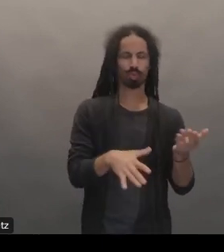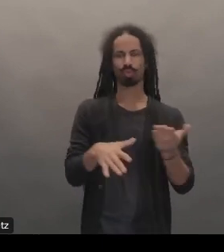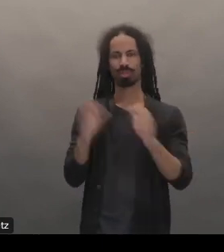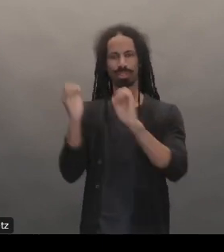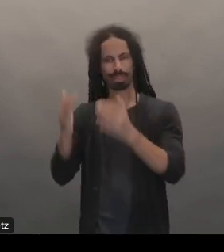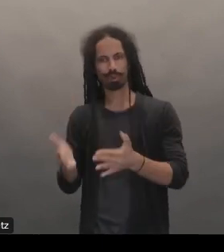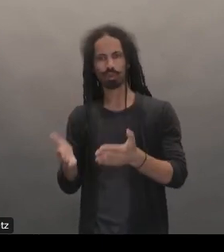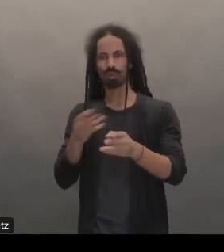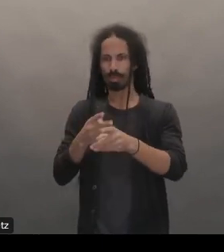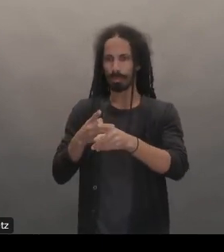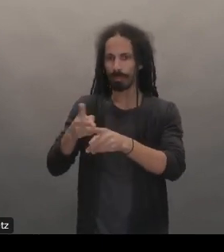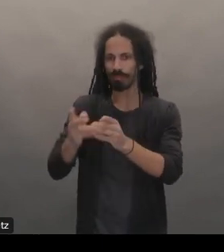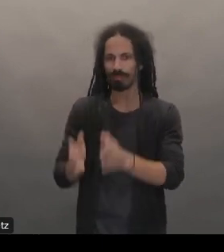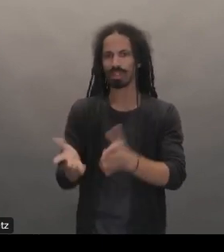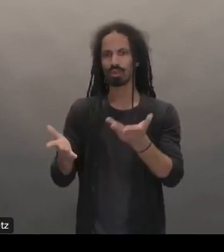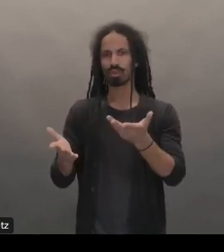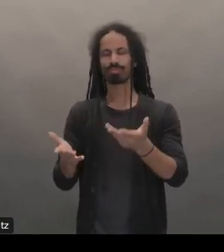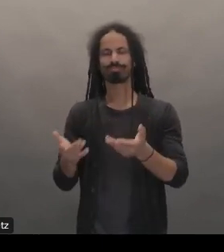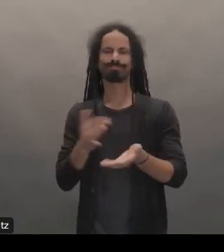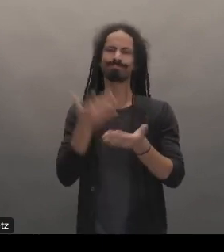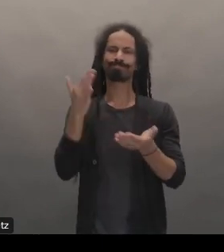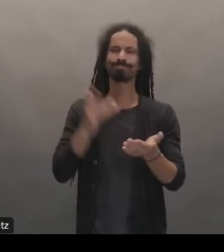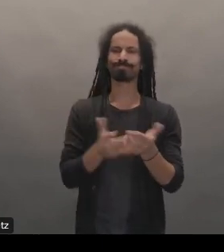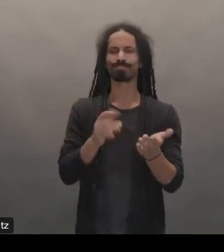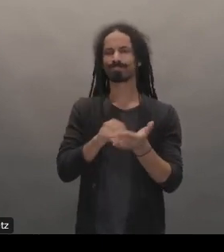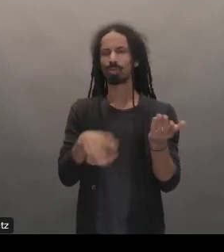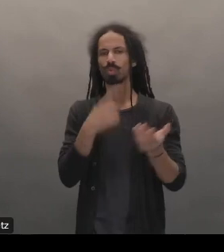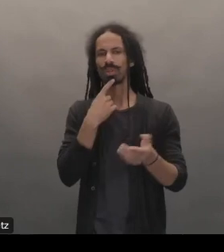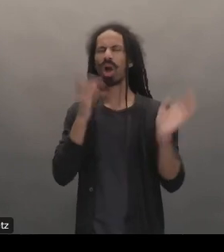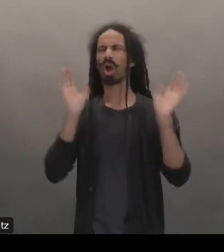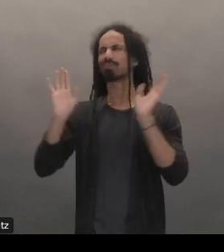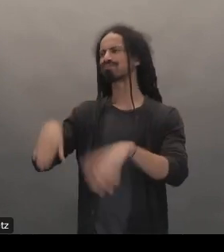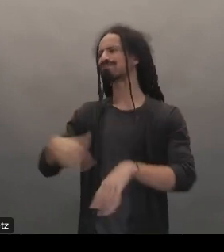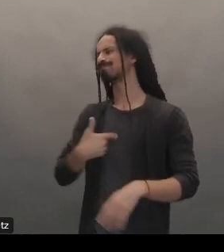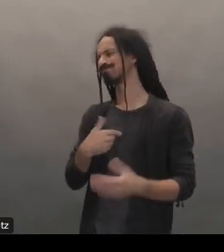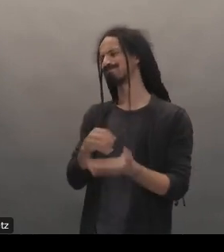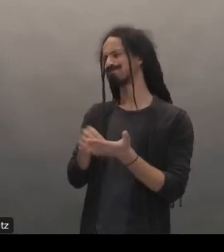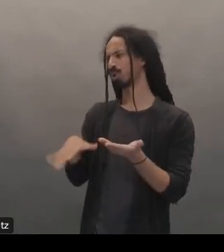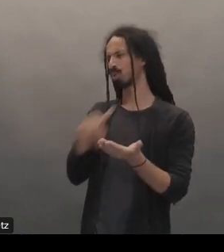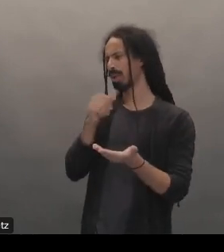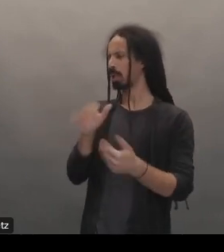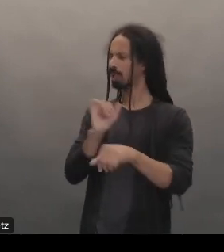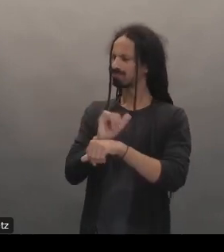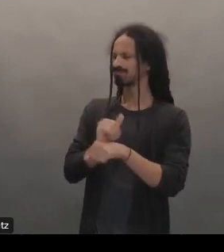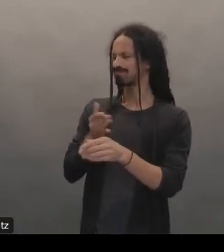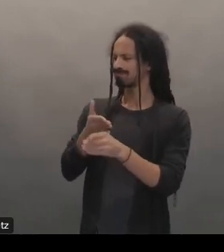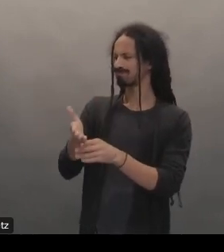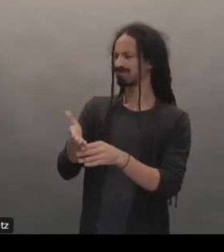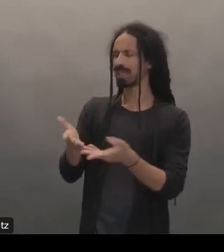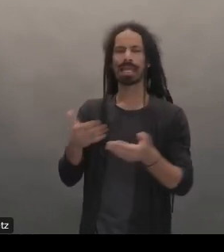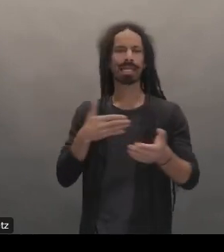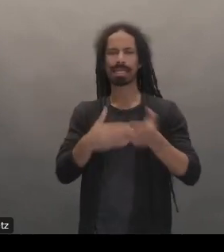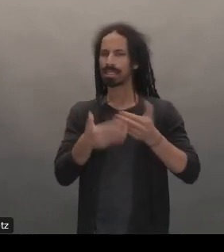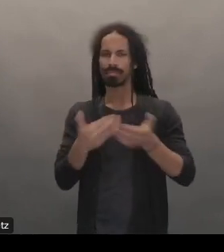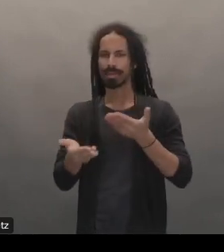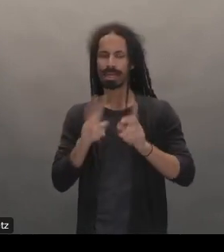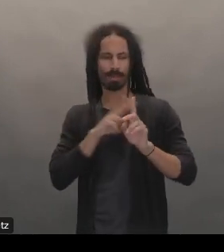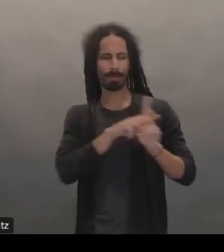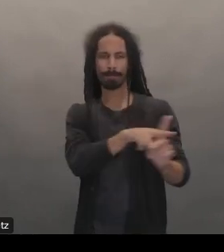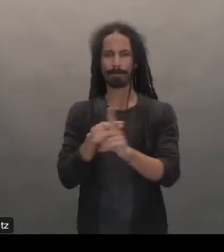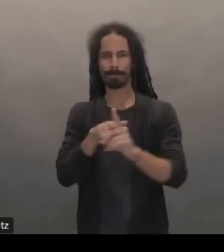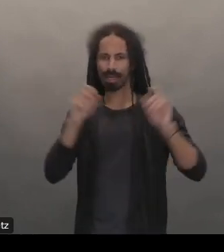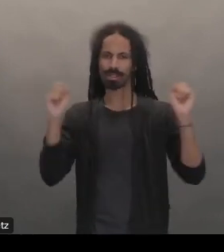doesn't really matter. Like I'm just a student. That's not true. It does apply to anyone, including students.